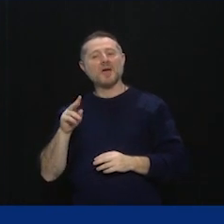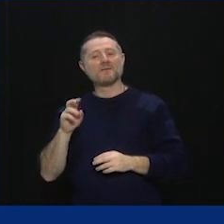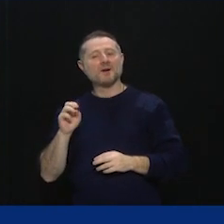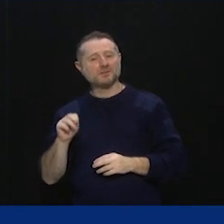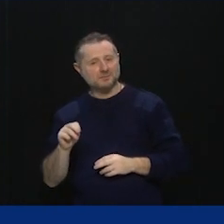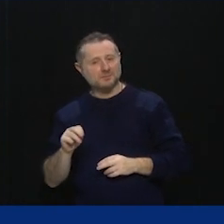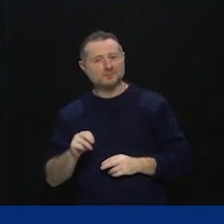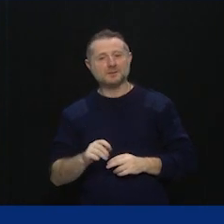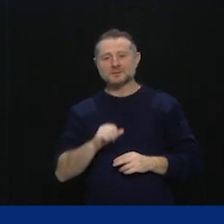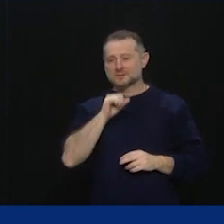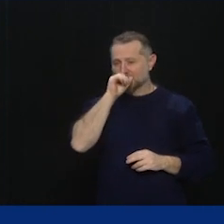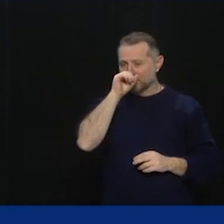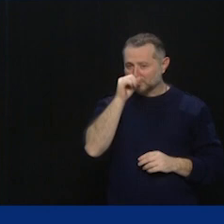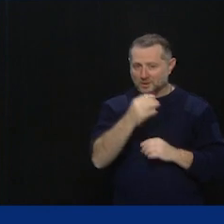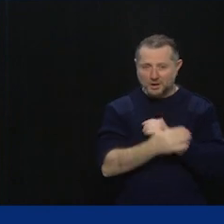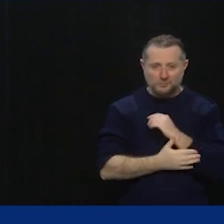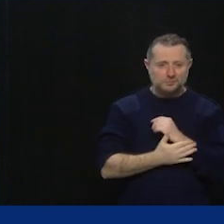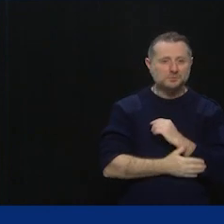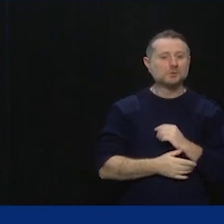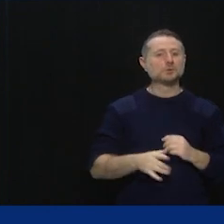to Ronkonkoma.